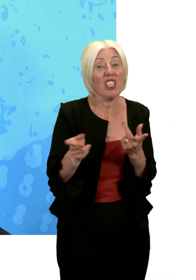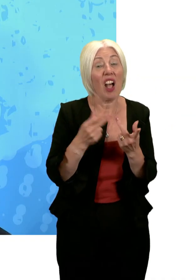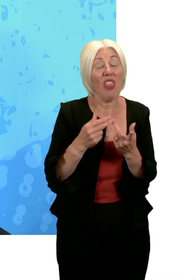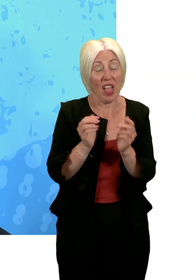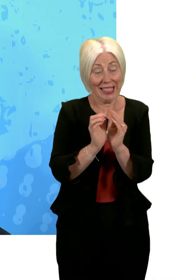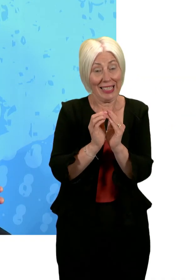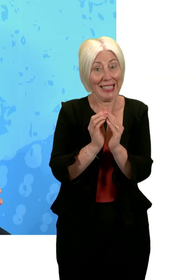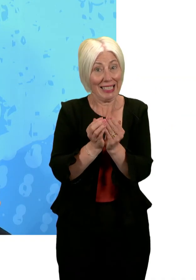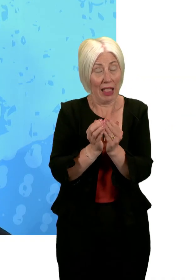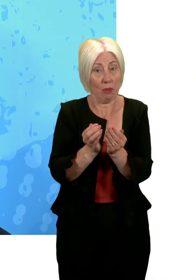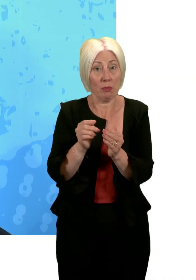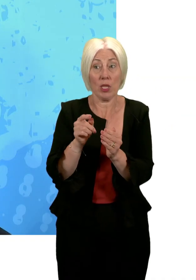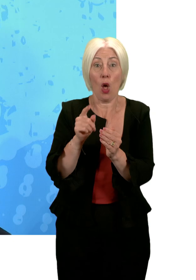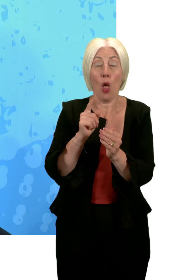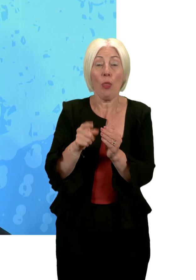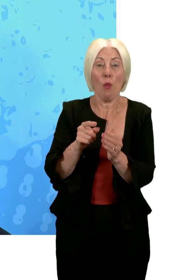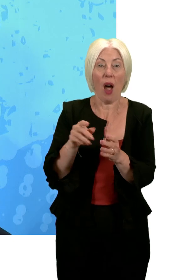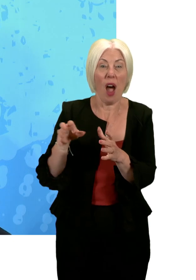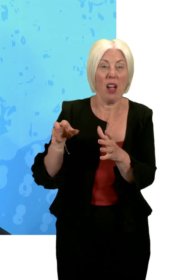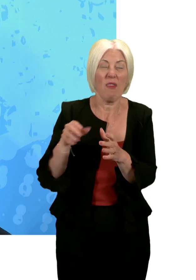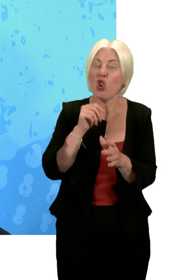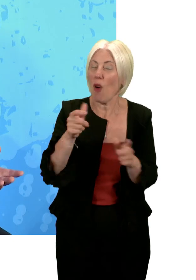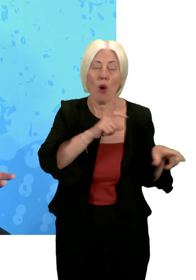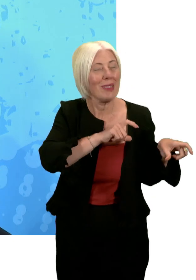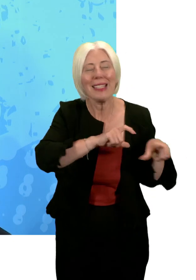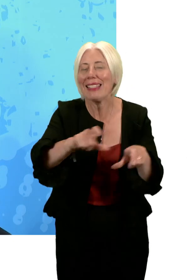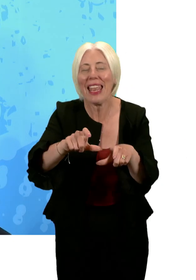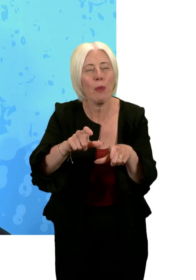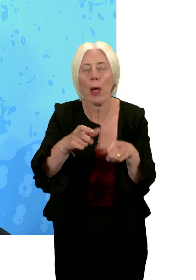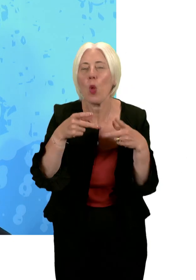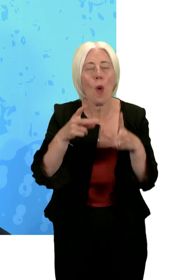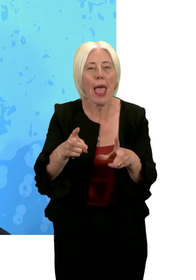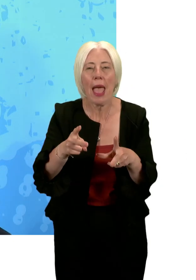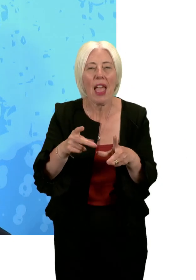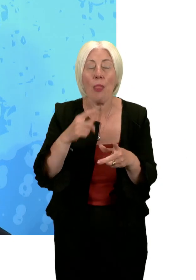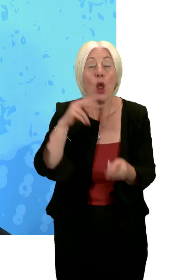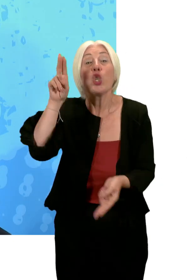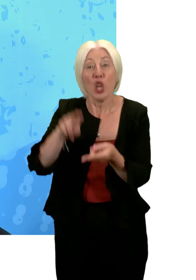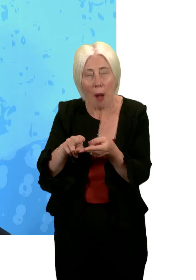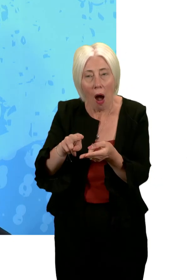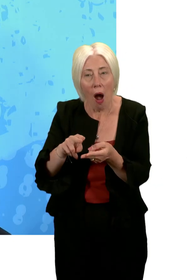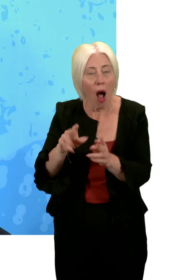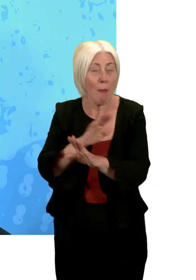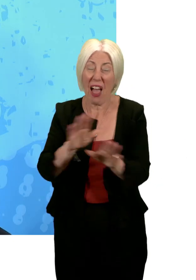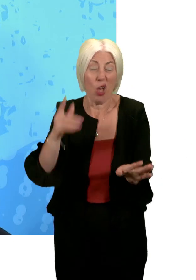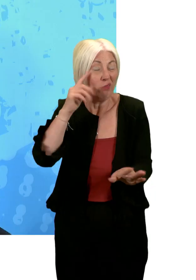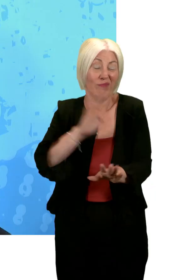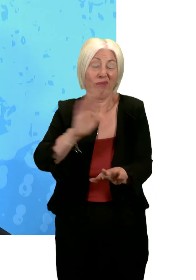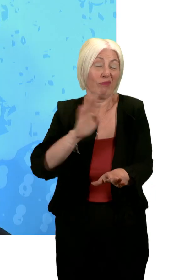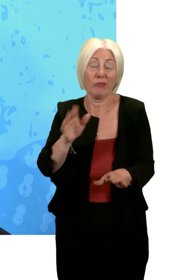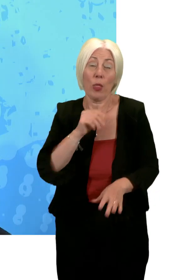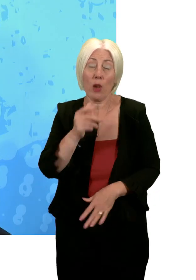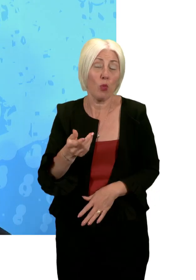4, and that's the reality. But I couldn't put that on the menu for profit. And I didn't make anything on the scallops.